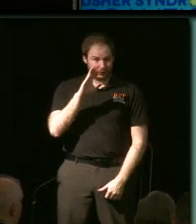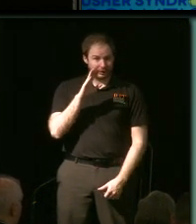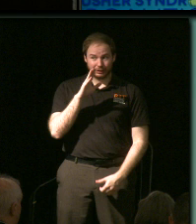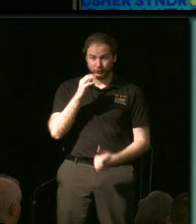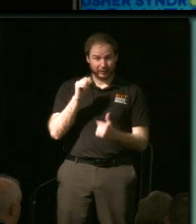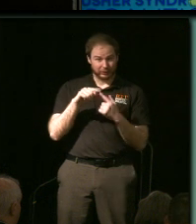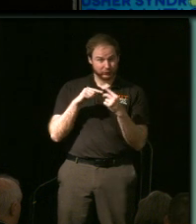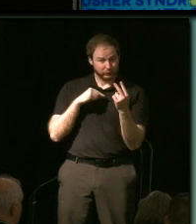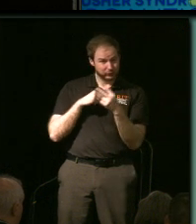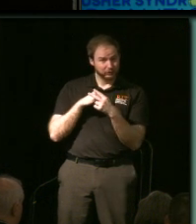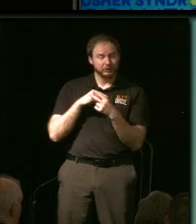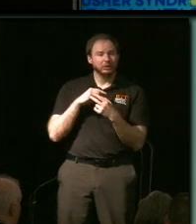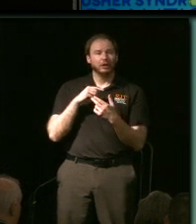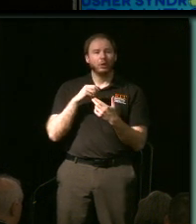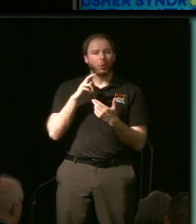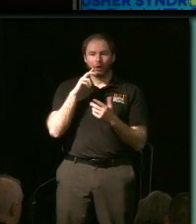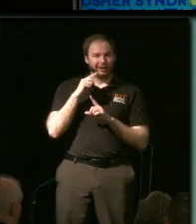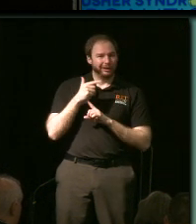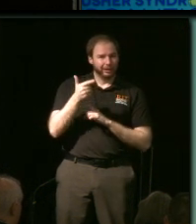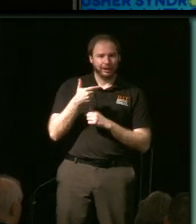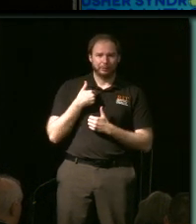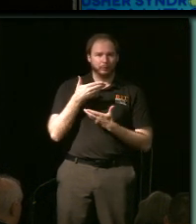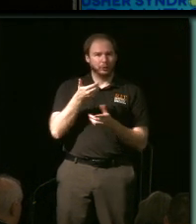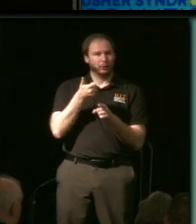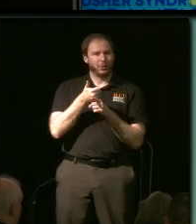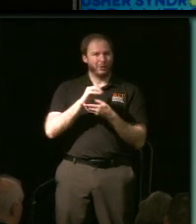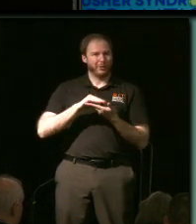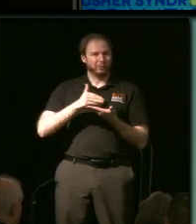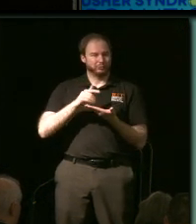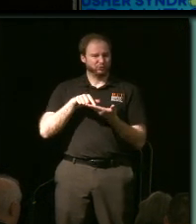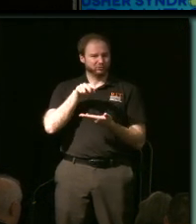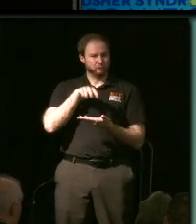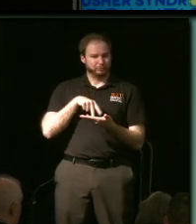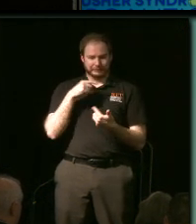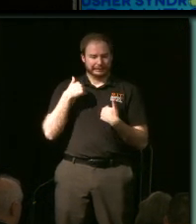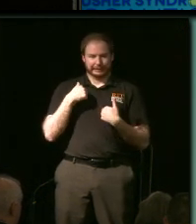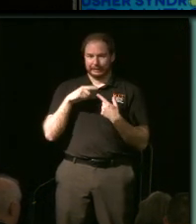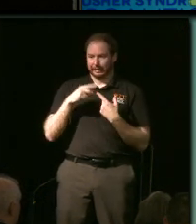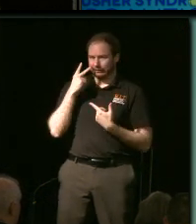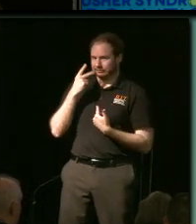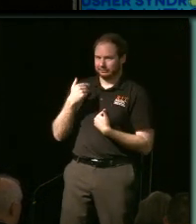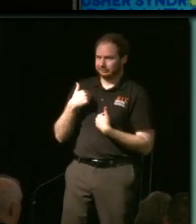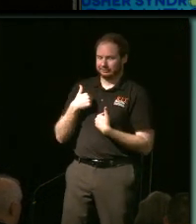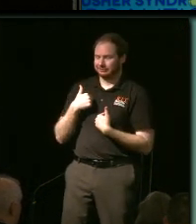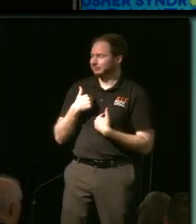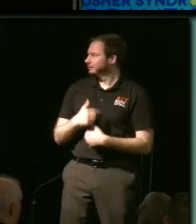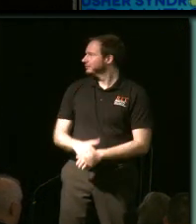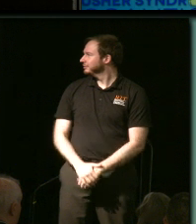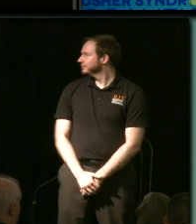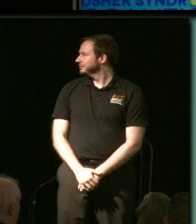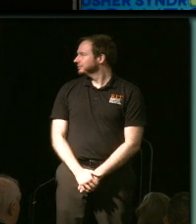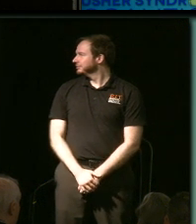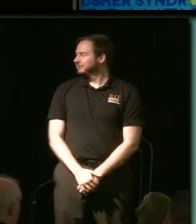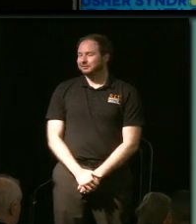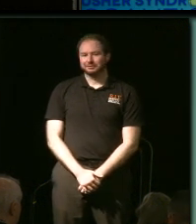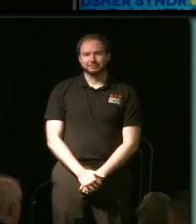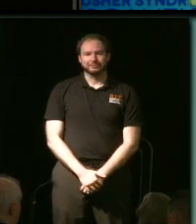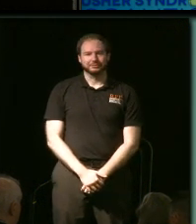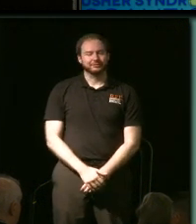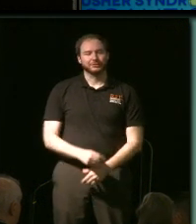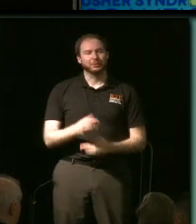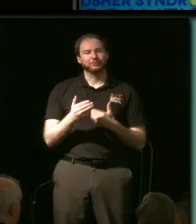it next, you might want to bring your own computers, because I can't see it from here. So